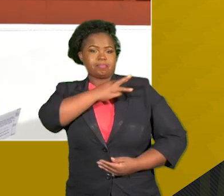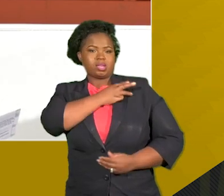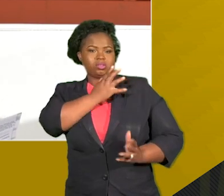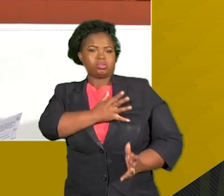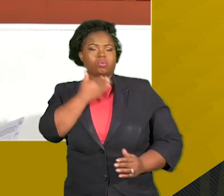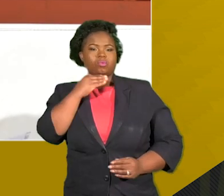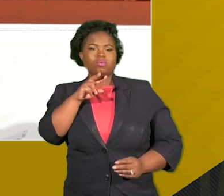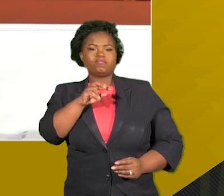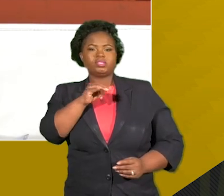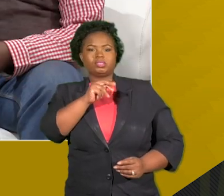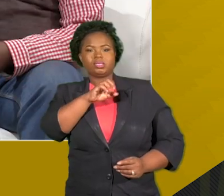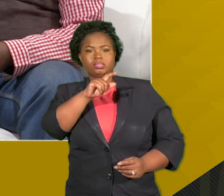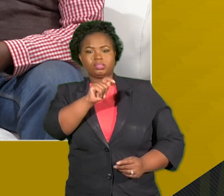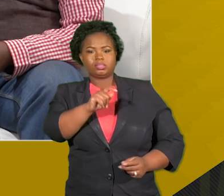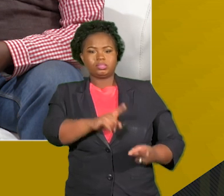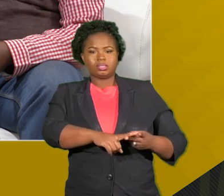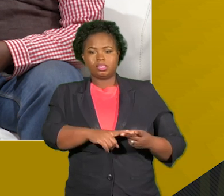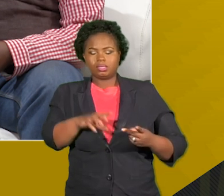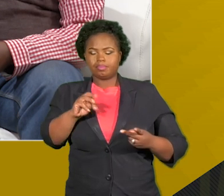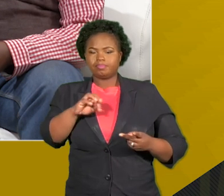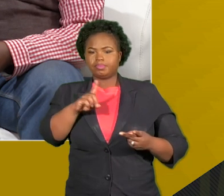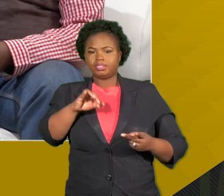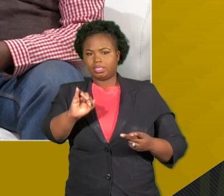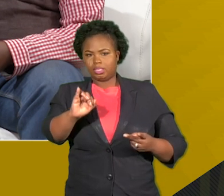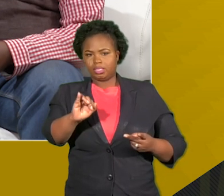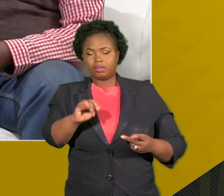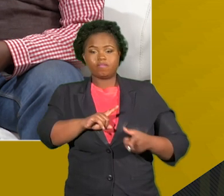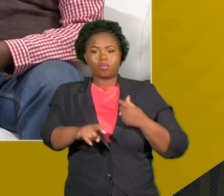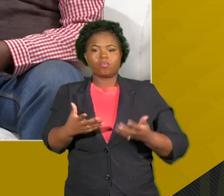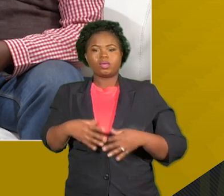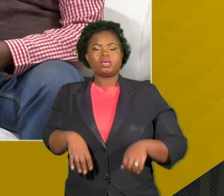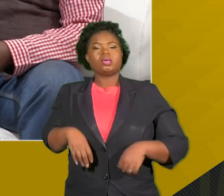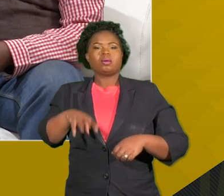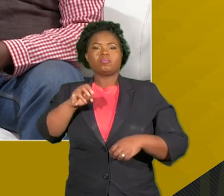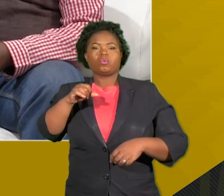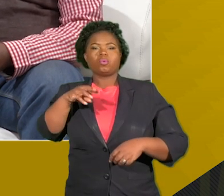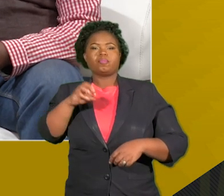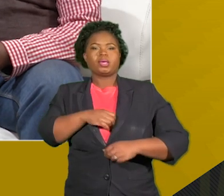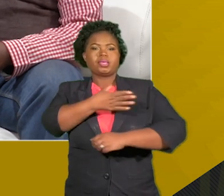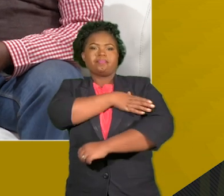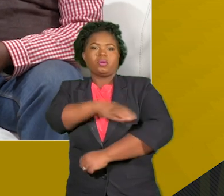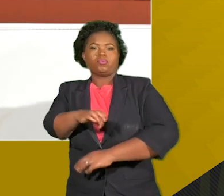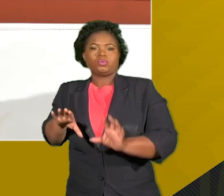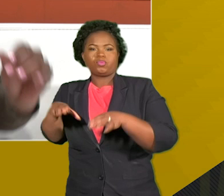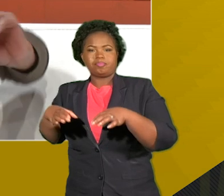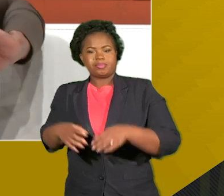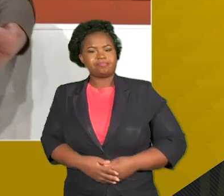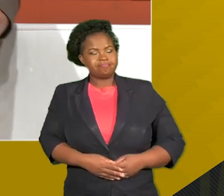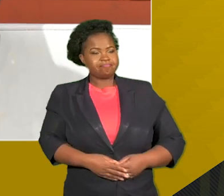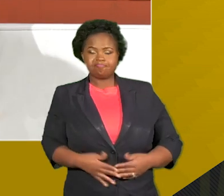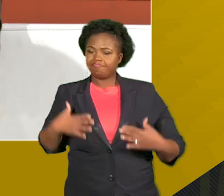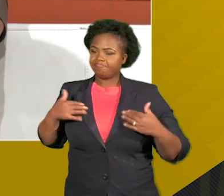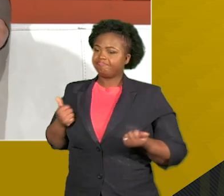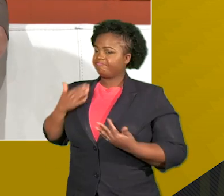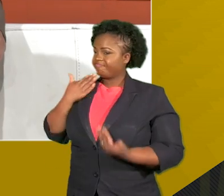Ntate Vincent Khomo, and then also Mzim Goma, who's from Goma Empowerment Group. Welcome to Daily Thetha. Thank you so much. Thank you. Limonade. Come